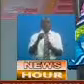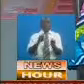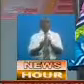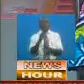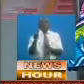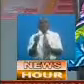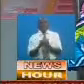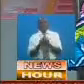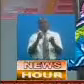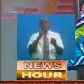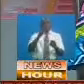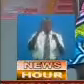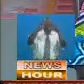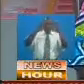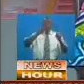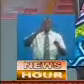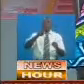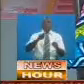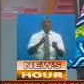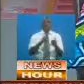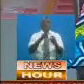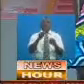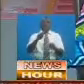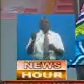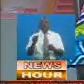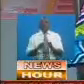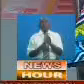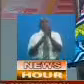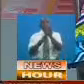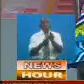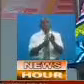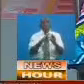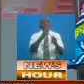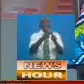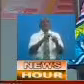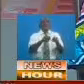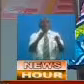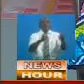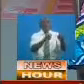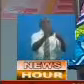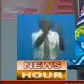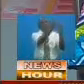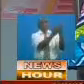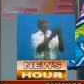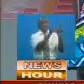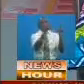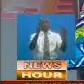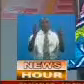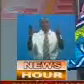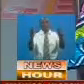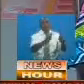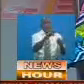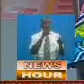in response to a directive from President Mahama. The Assembly has displayed the possible names in all sub-metros for consideration by